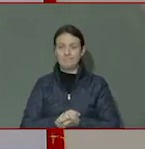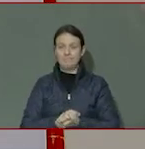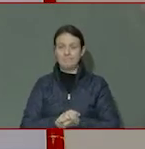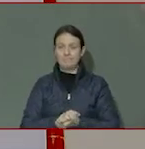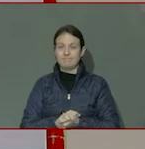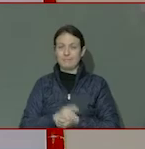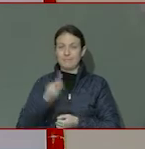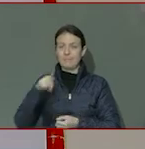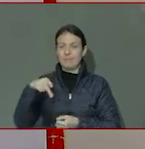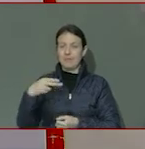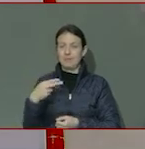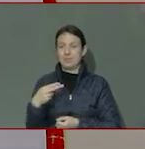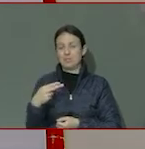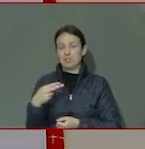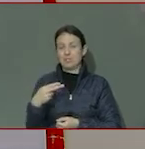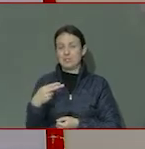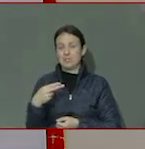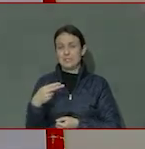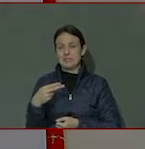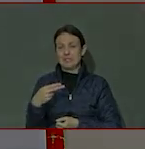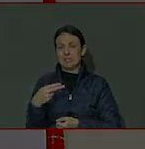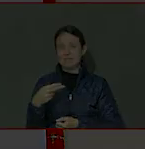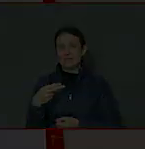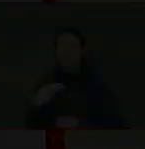the pH